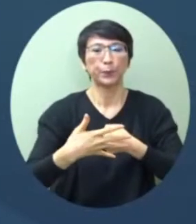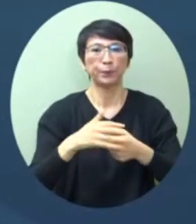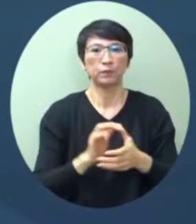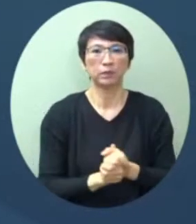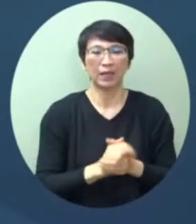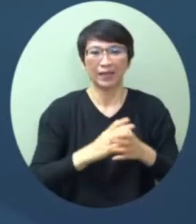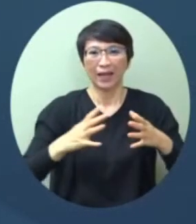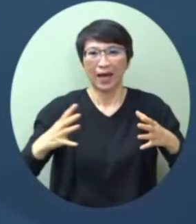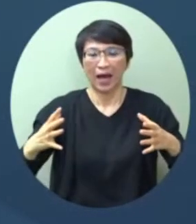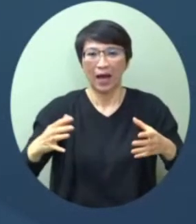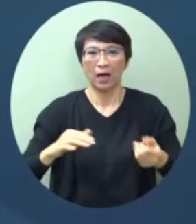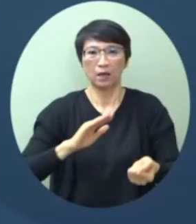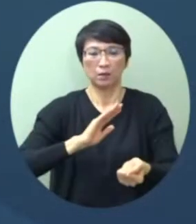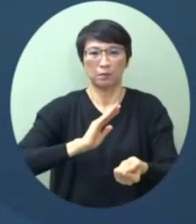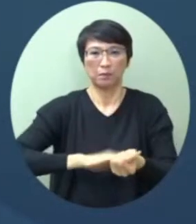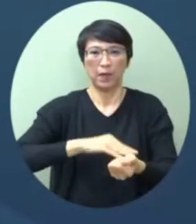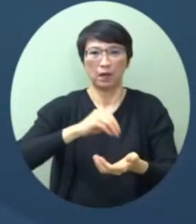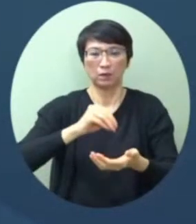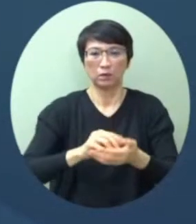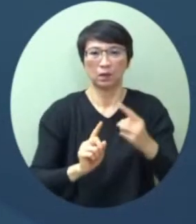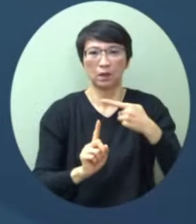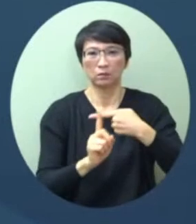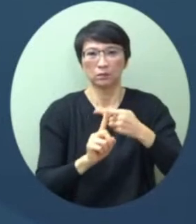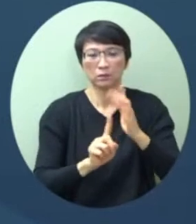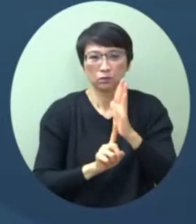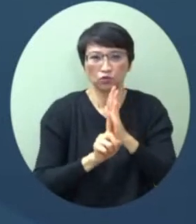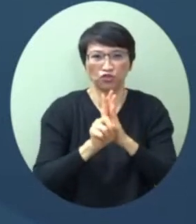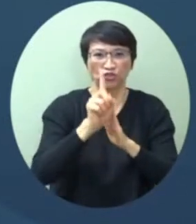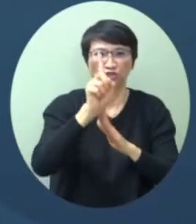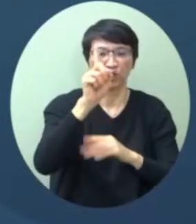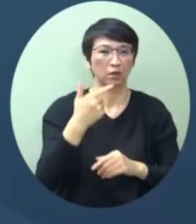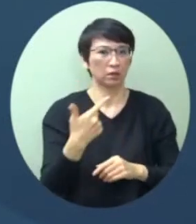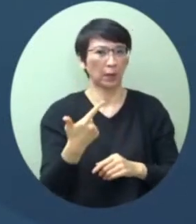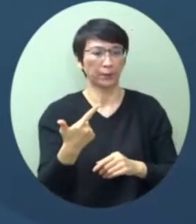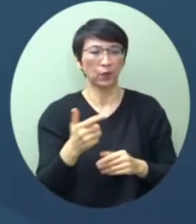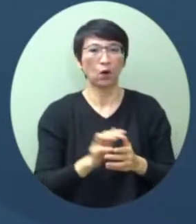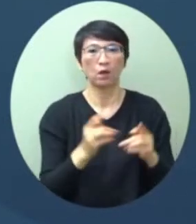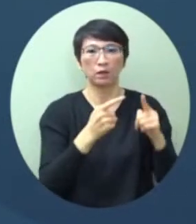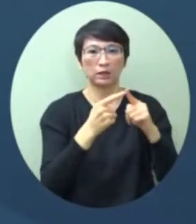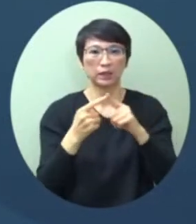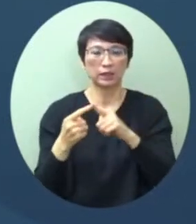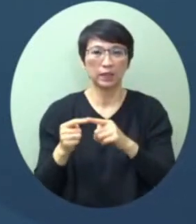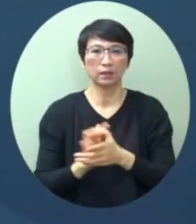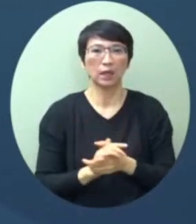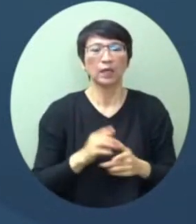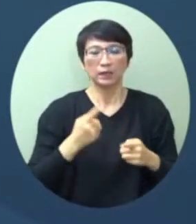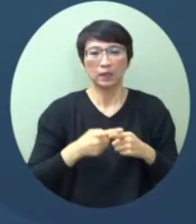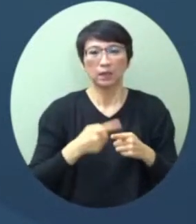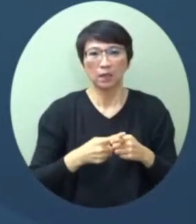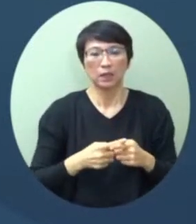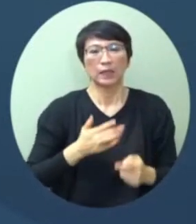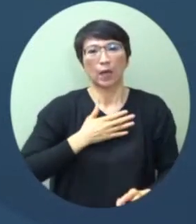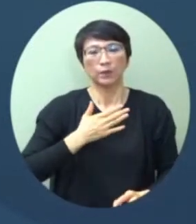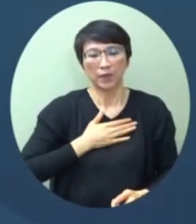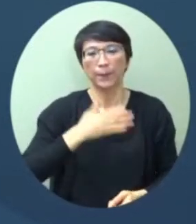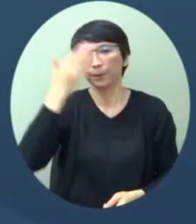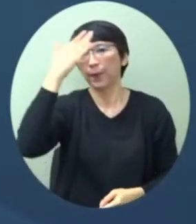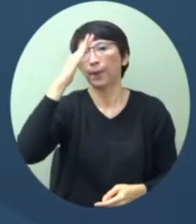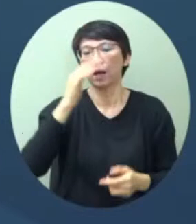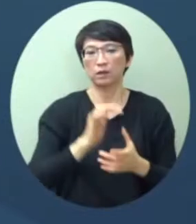that given the scale and the sharp rise in cases in this current